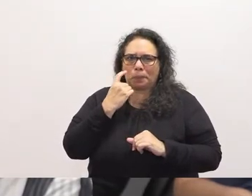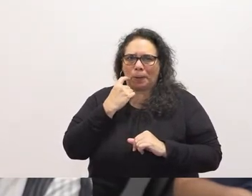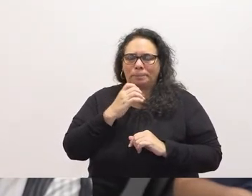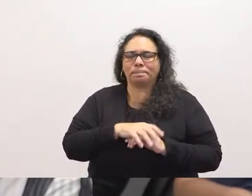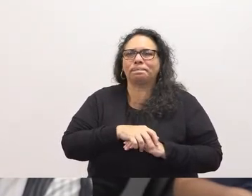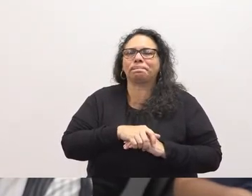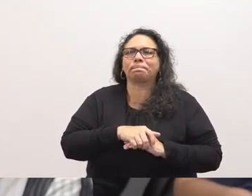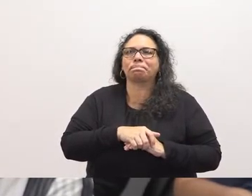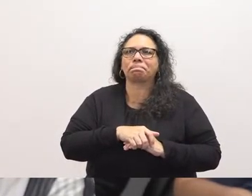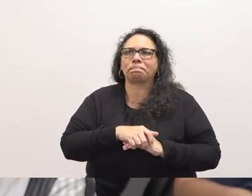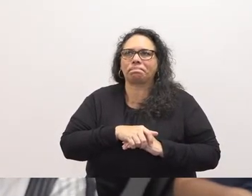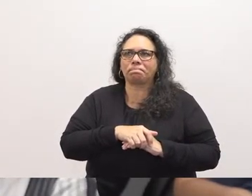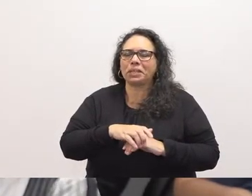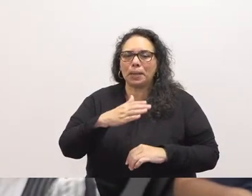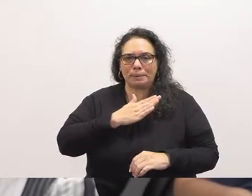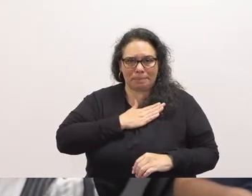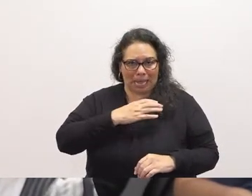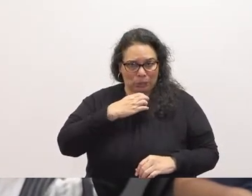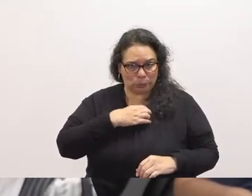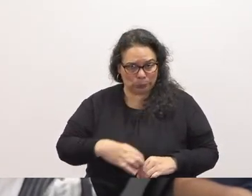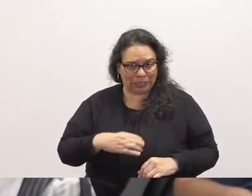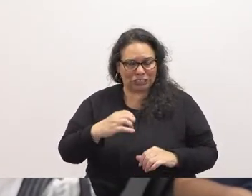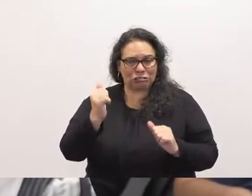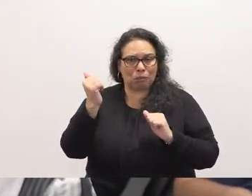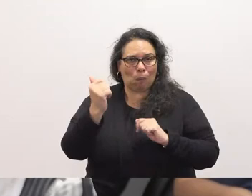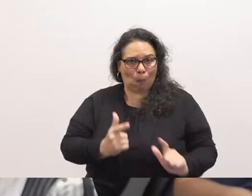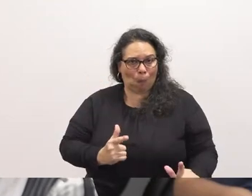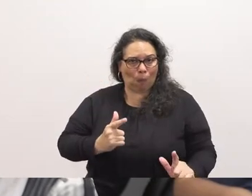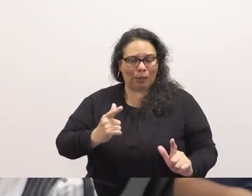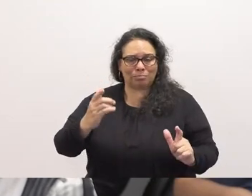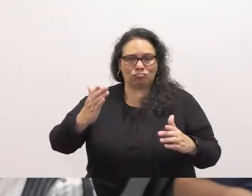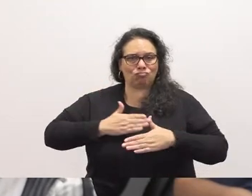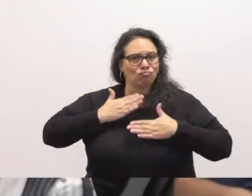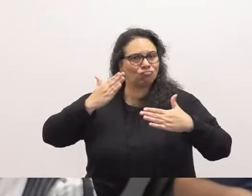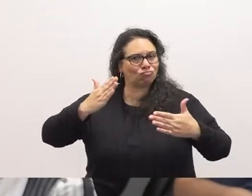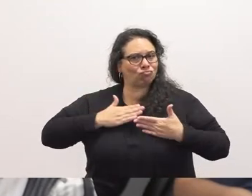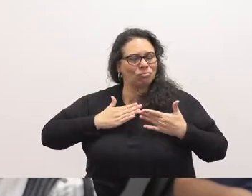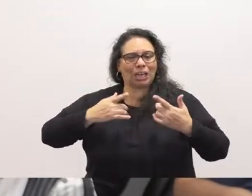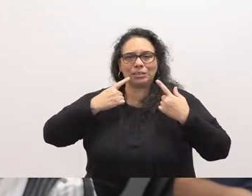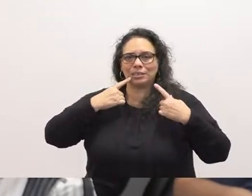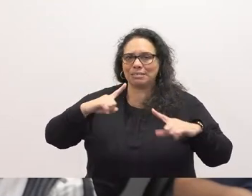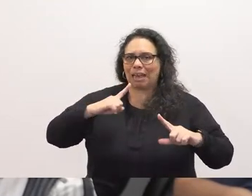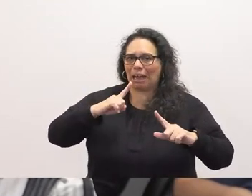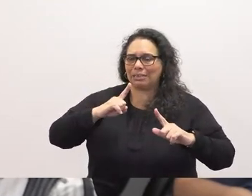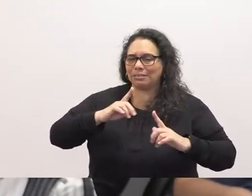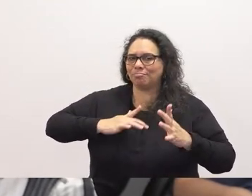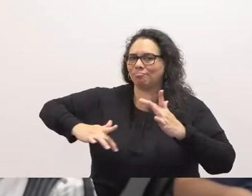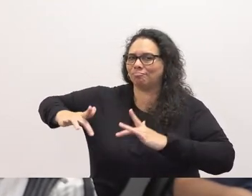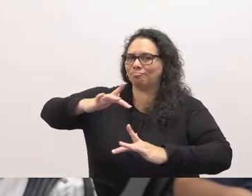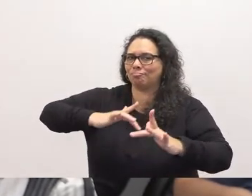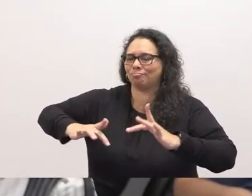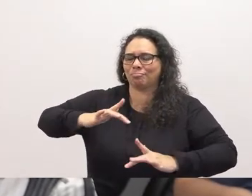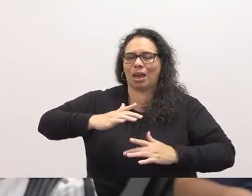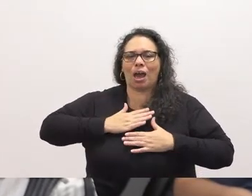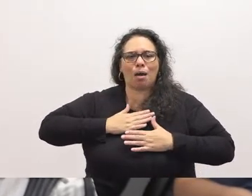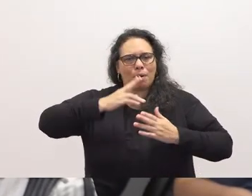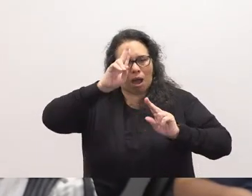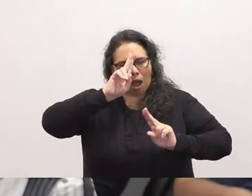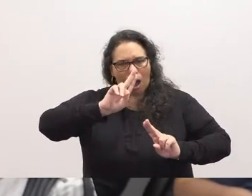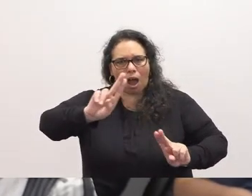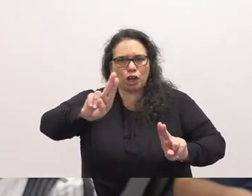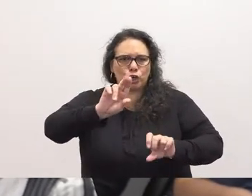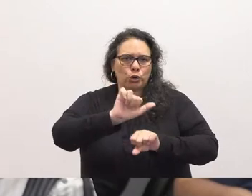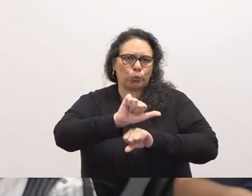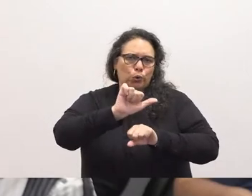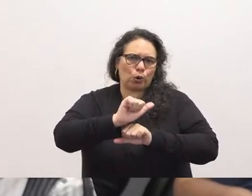My wish for all of them is joy and success in their journey. I am honored to have worked with all of you and look